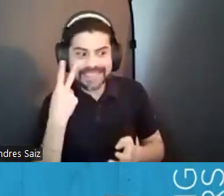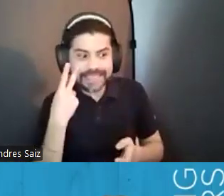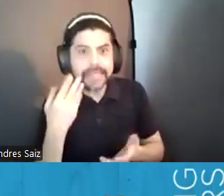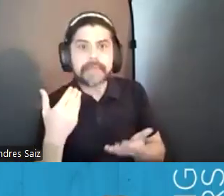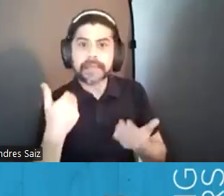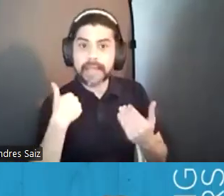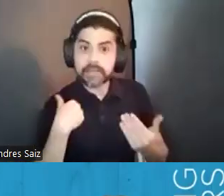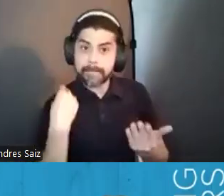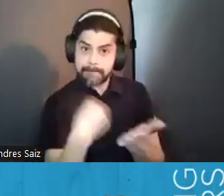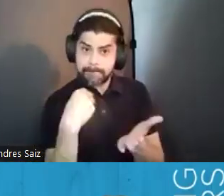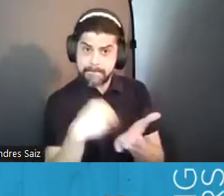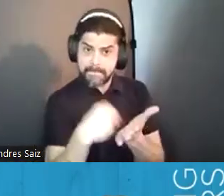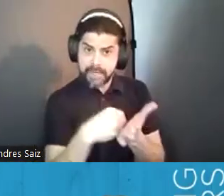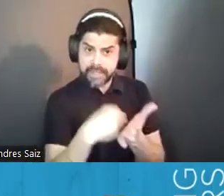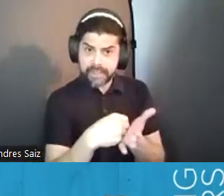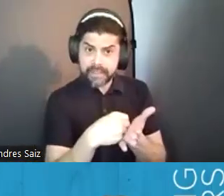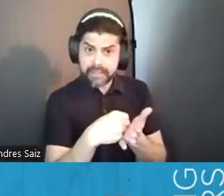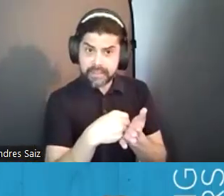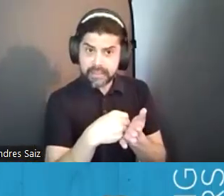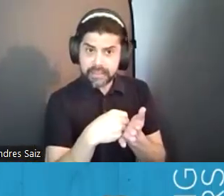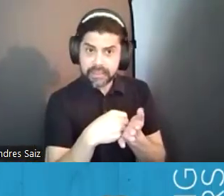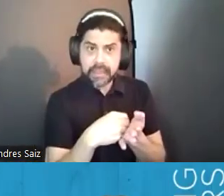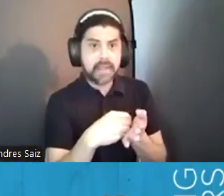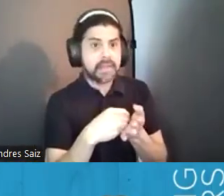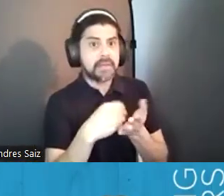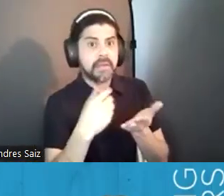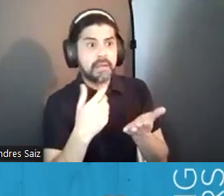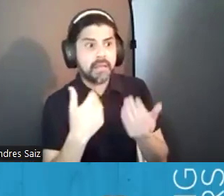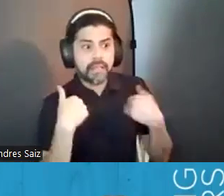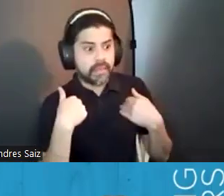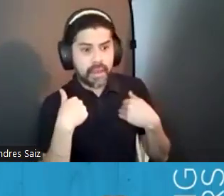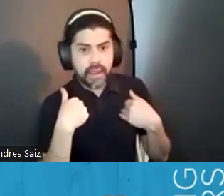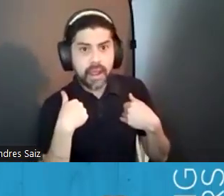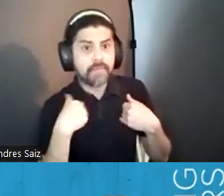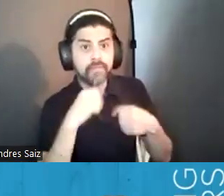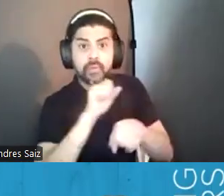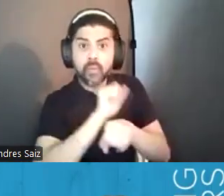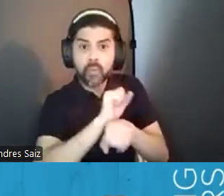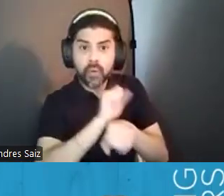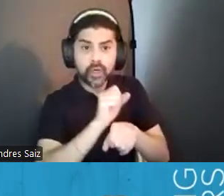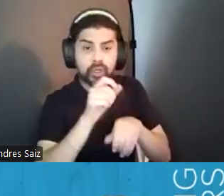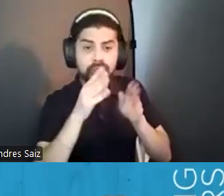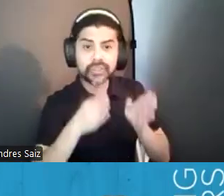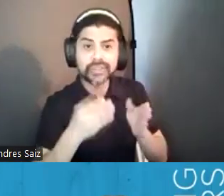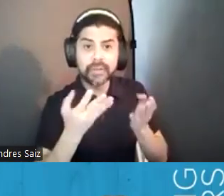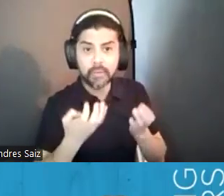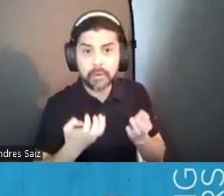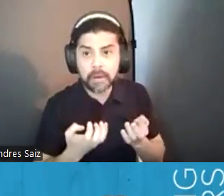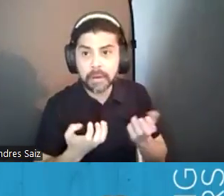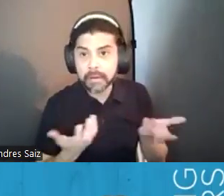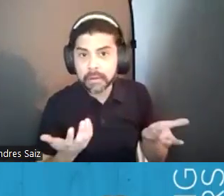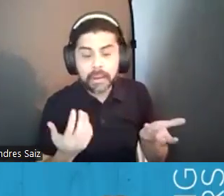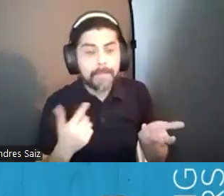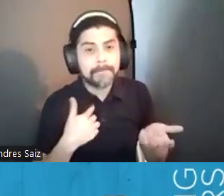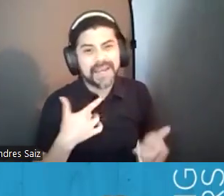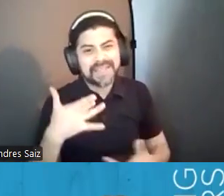supports. They need a less fragmented system that's more streamlined. They need the workforce that they want. So my concern is that I don't